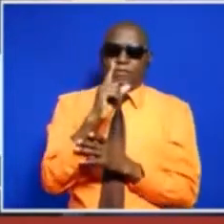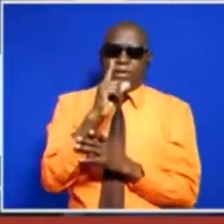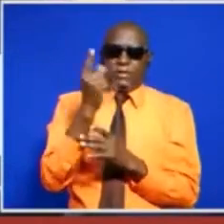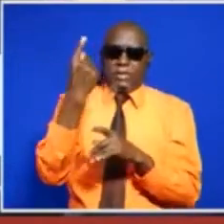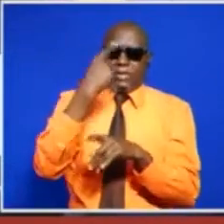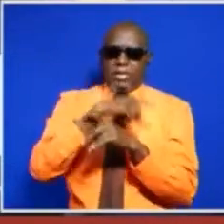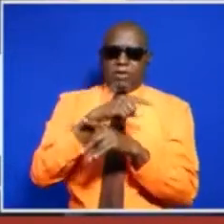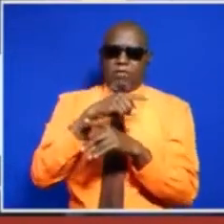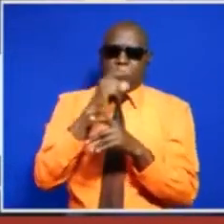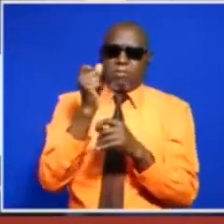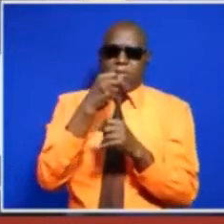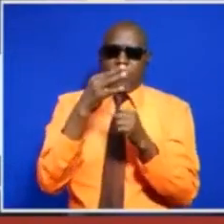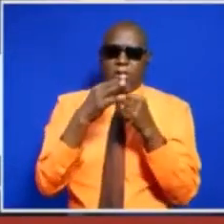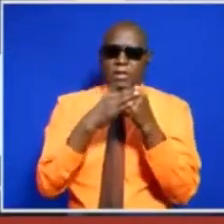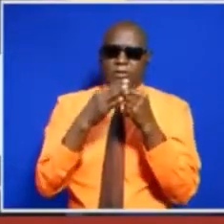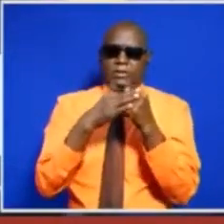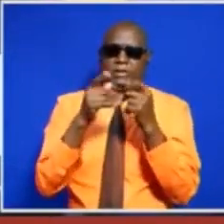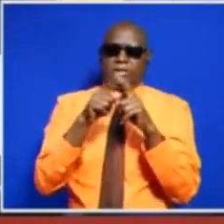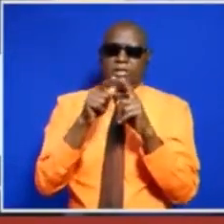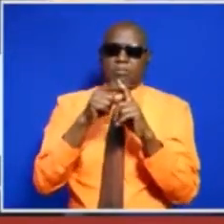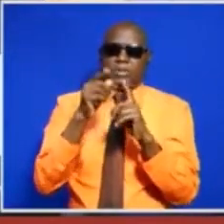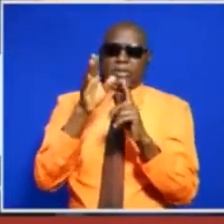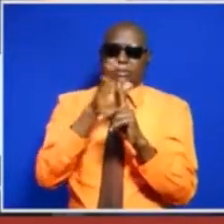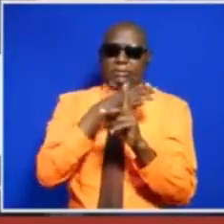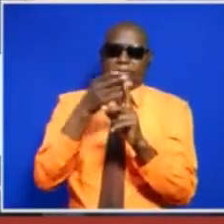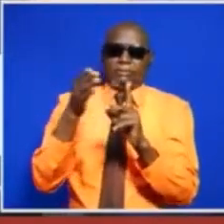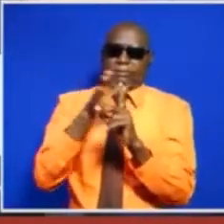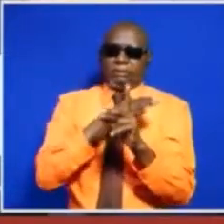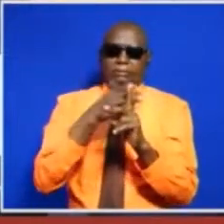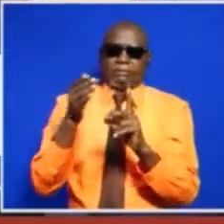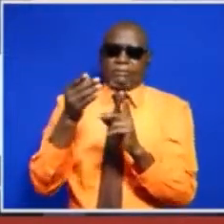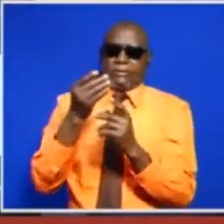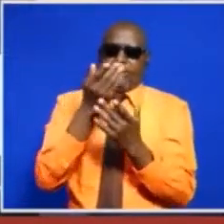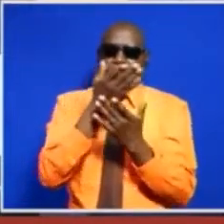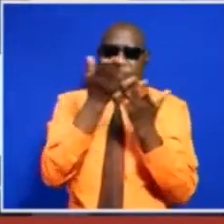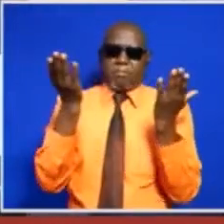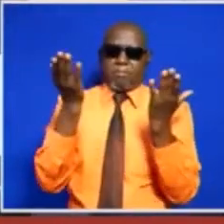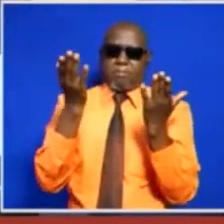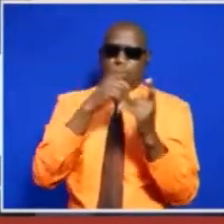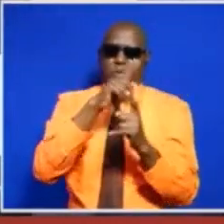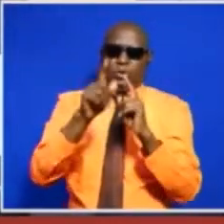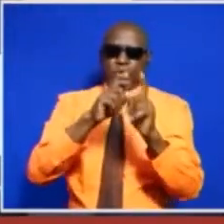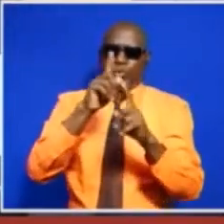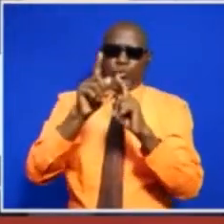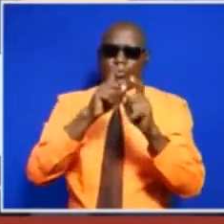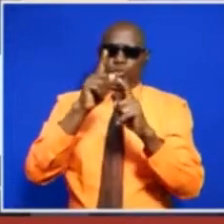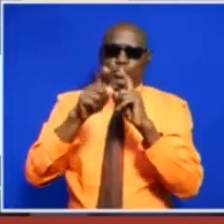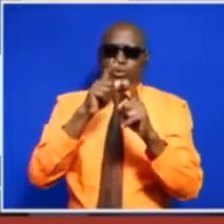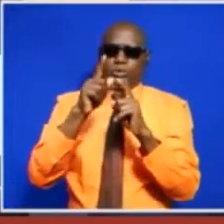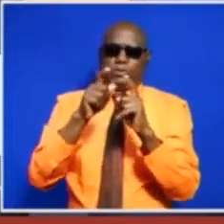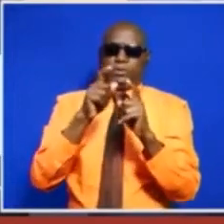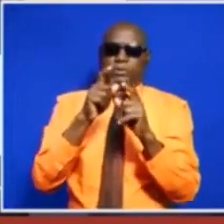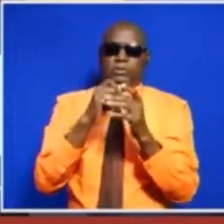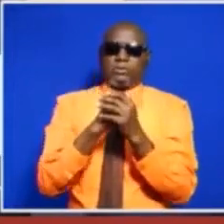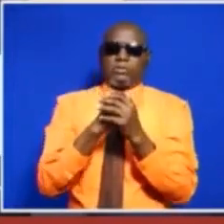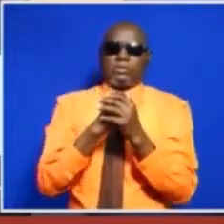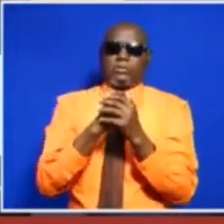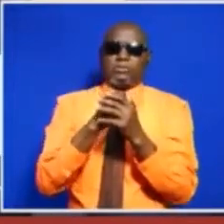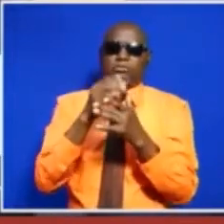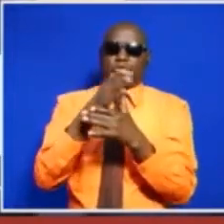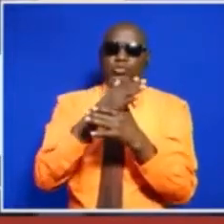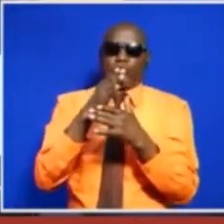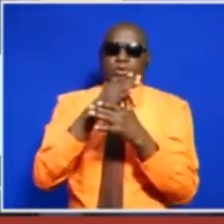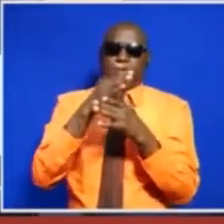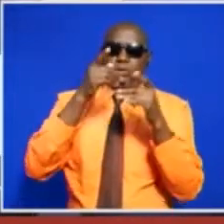government went ahead to even harass them by asking them unending questions, trying to create a nexus between the protest and